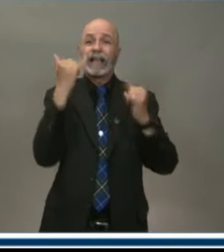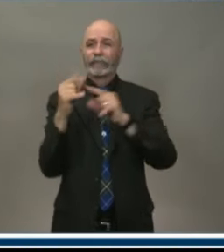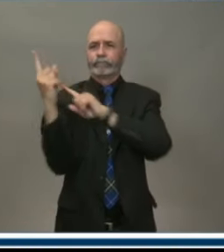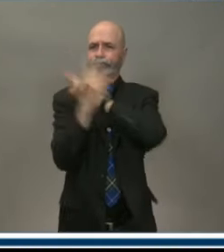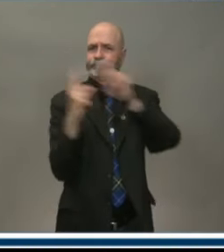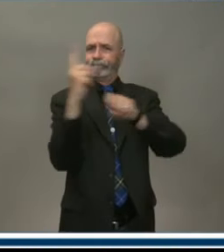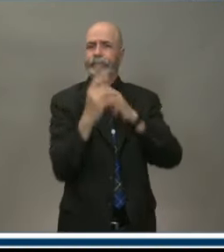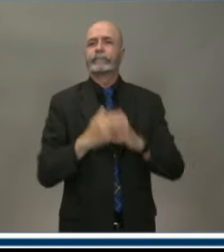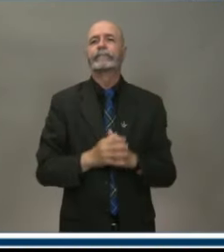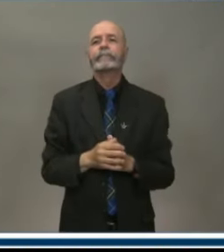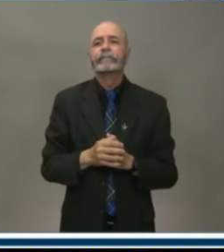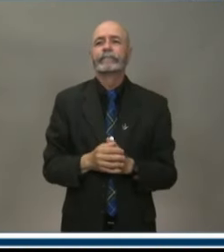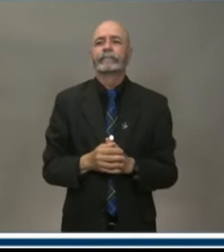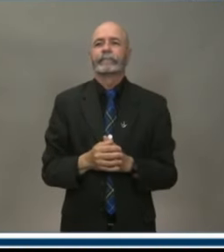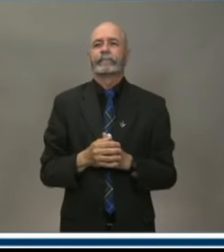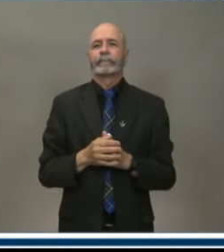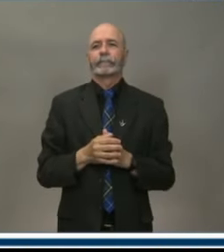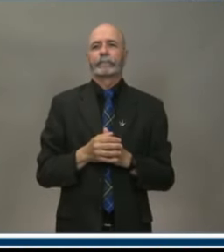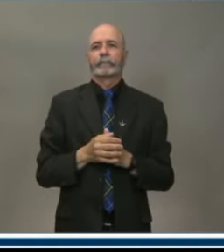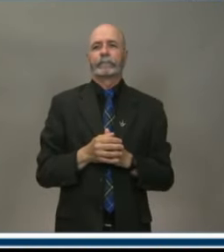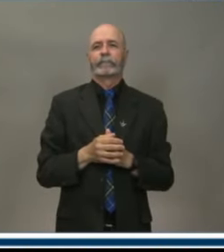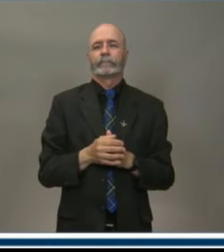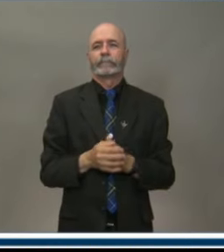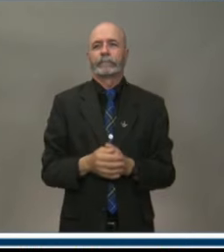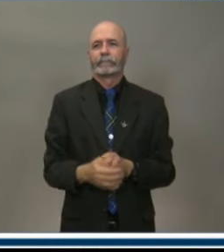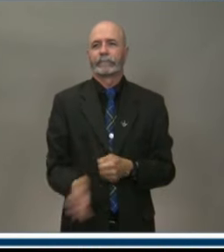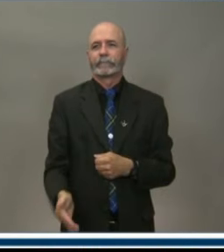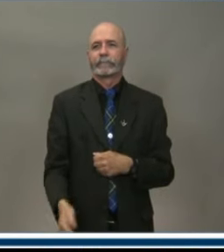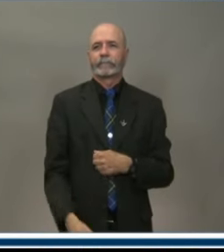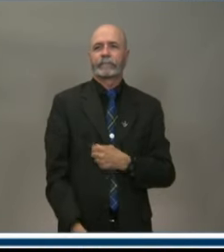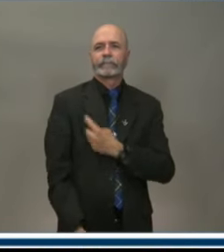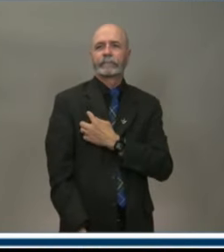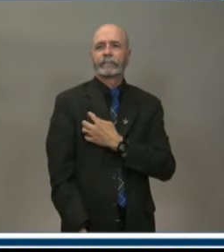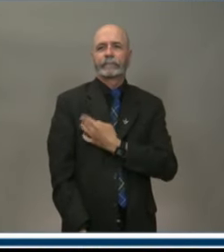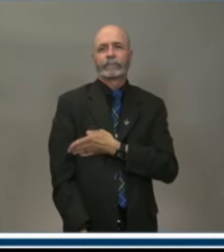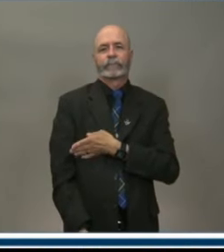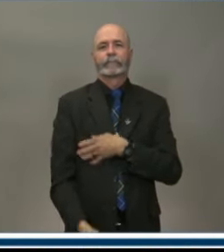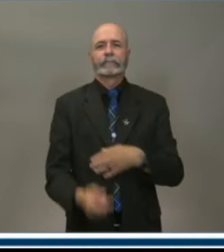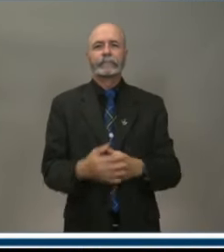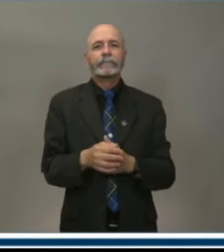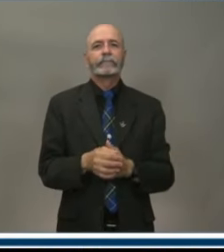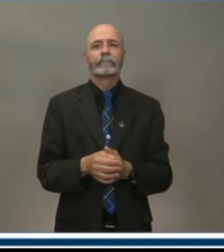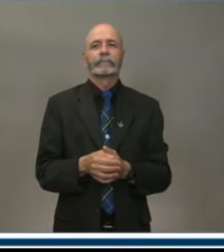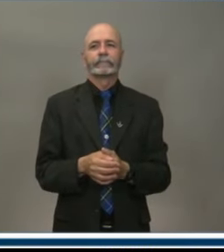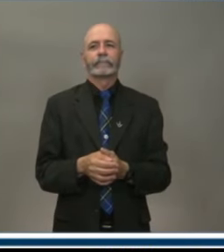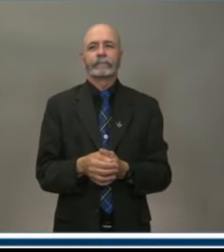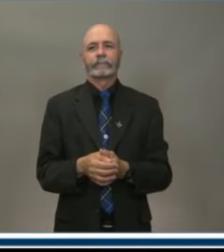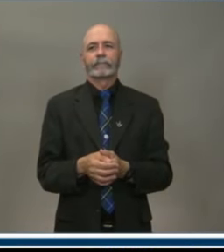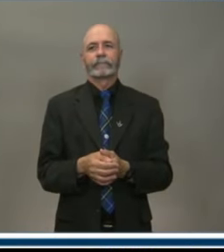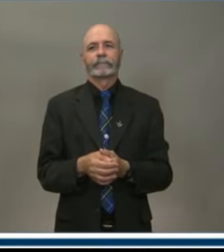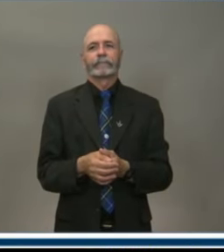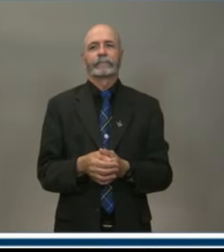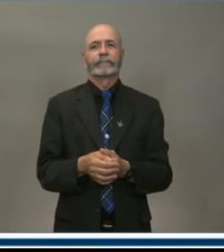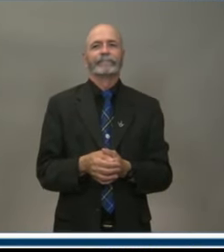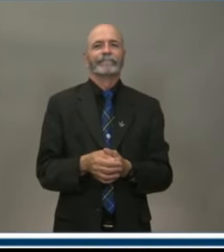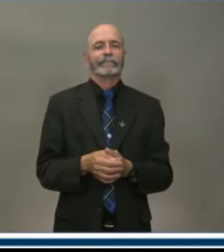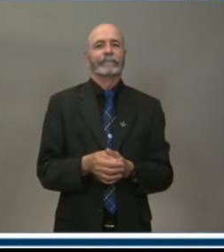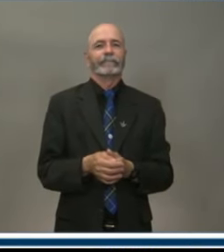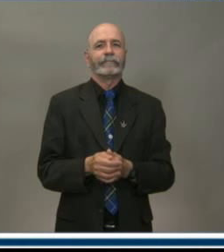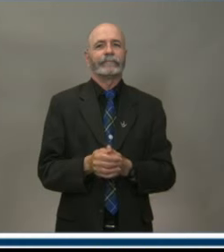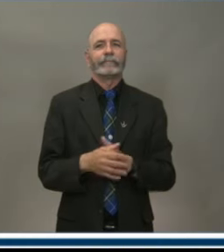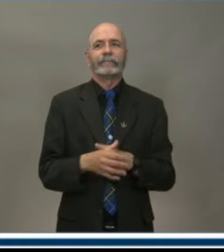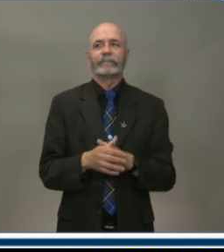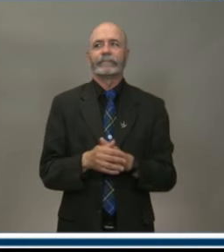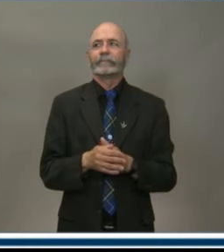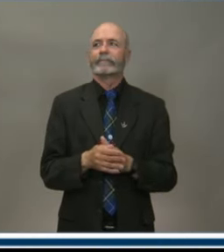question, one follow-up from reporters on the phone in the allotted time we have. We'll start with Mike Gorman from CBC. Go ahead, Mike.